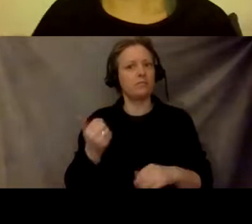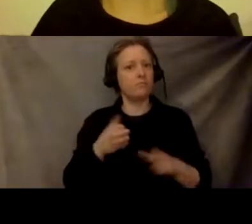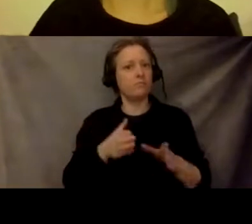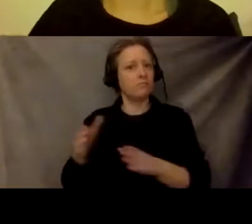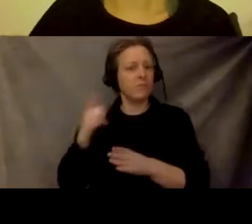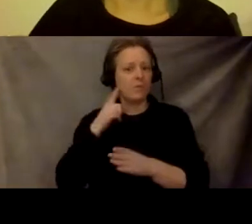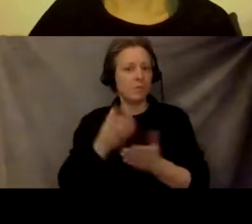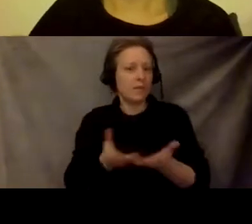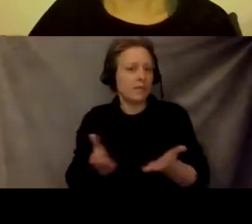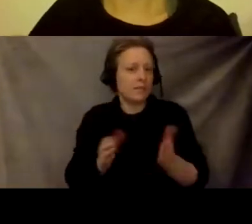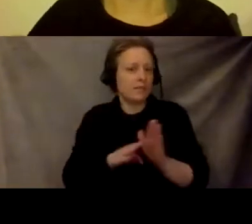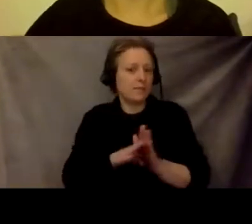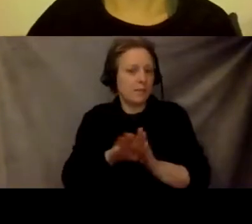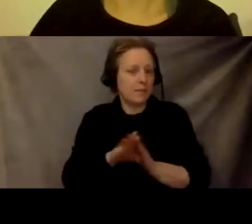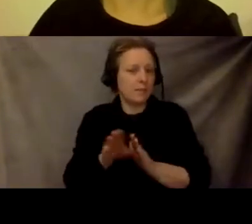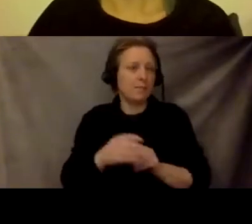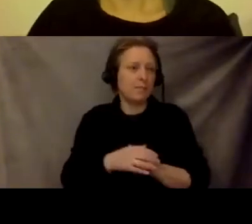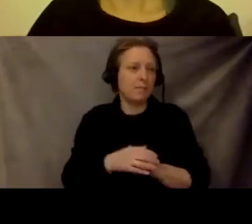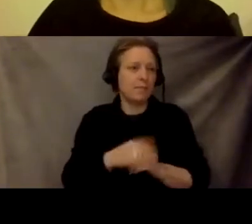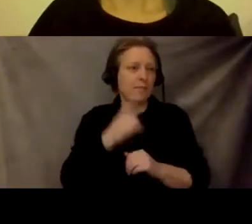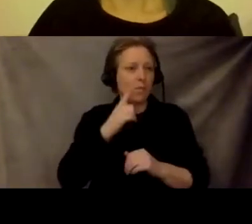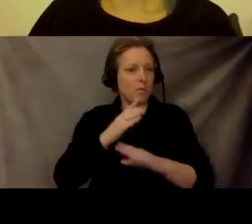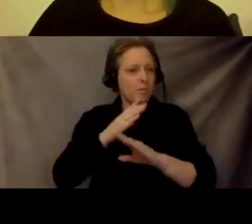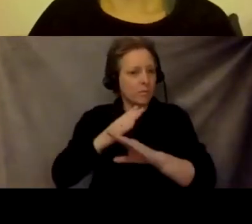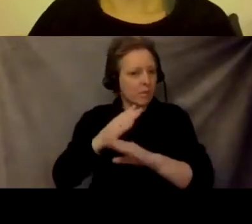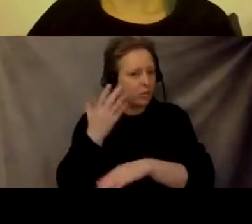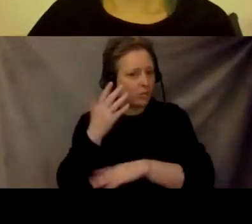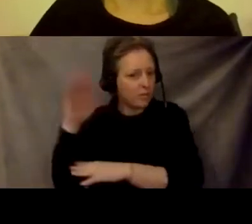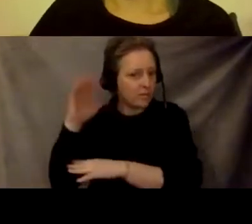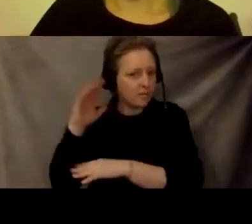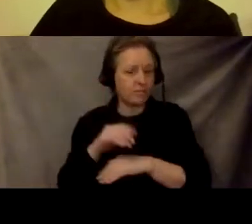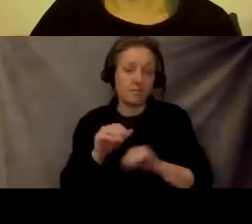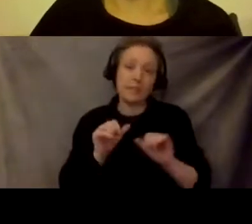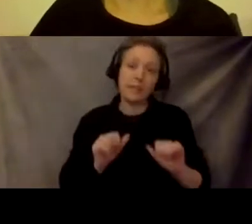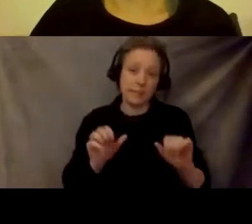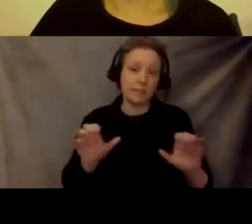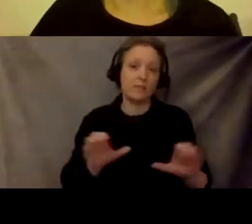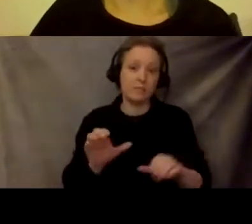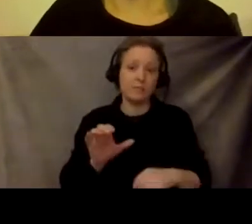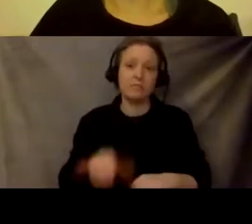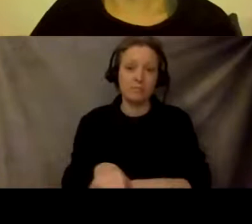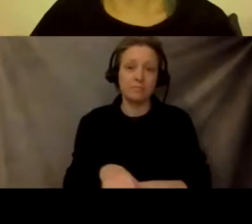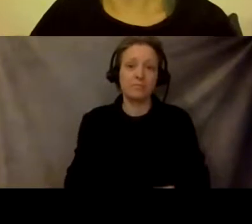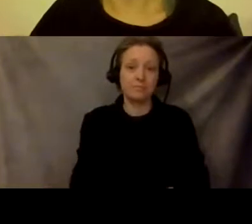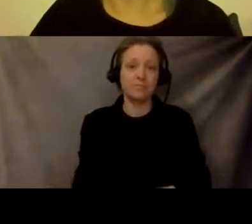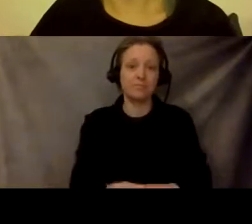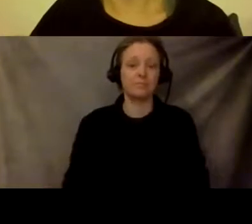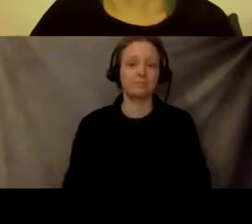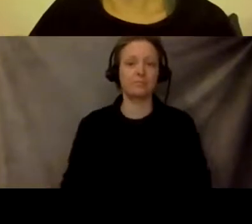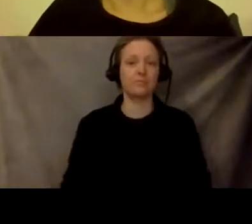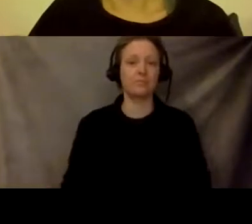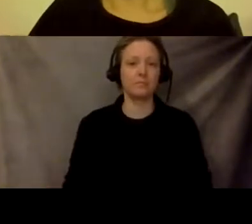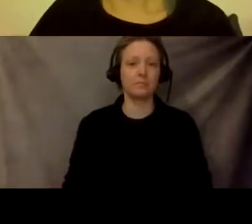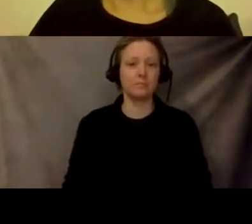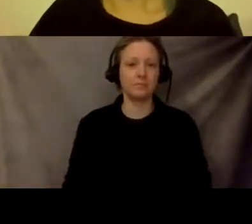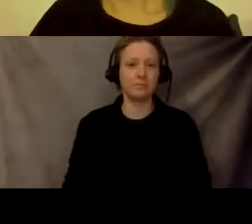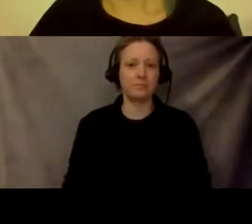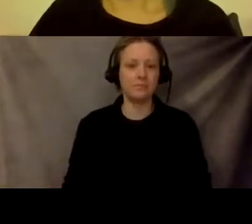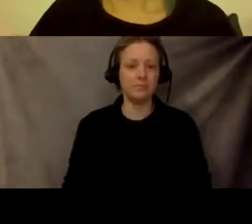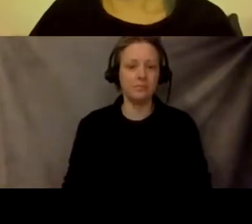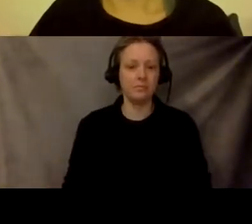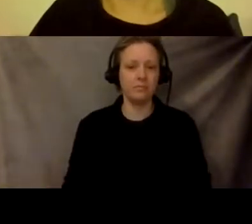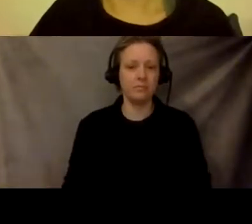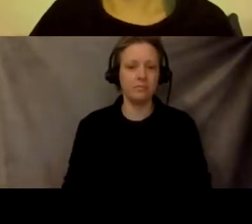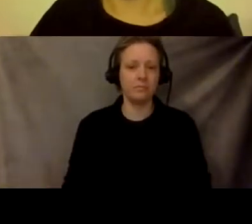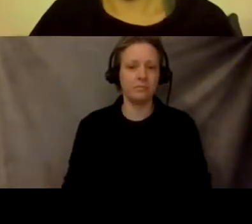develop. It can be done. And also, I think if the county were to take